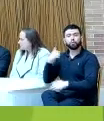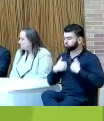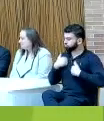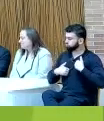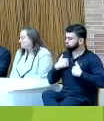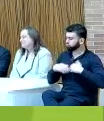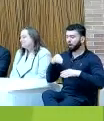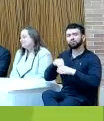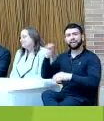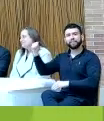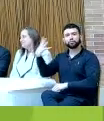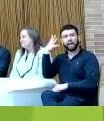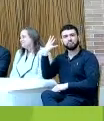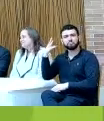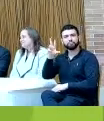tub